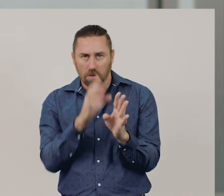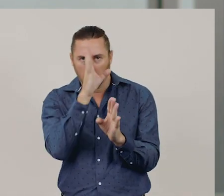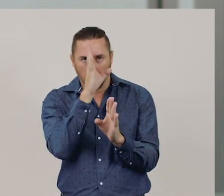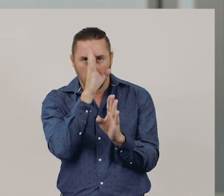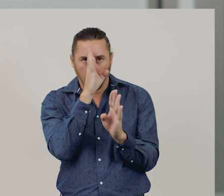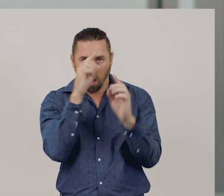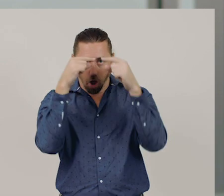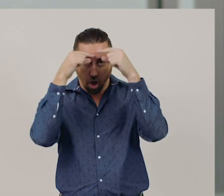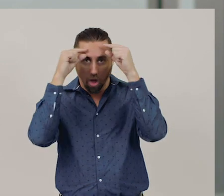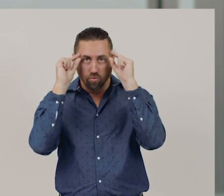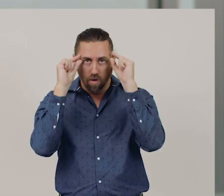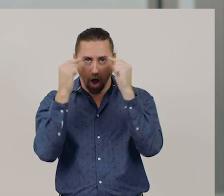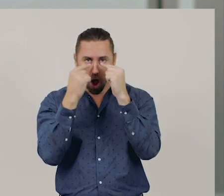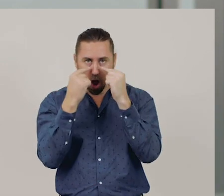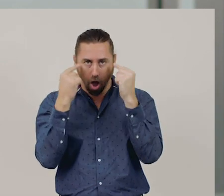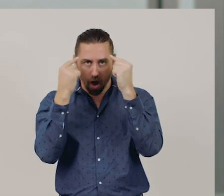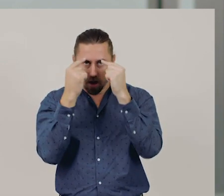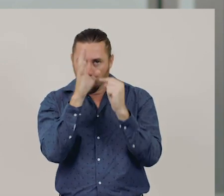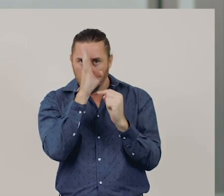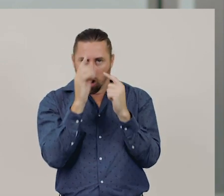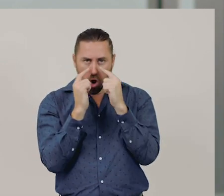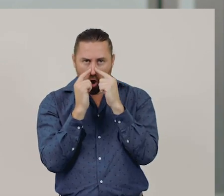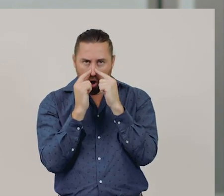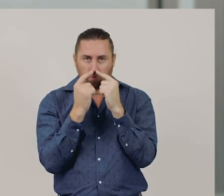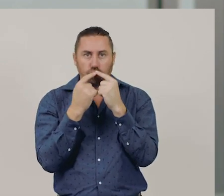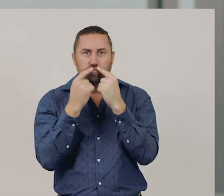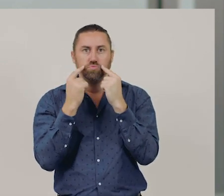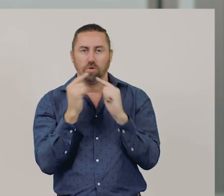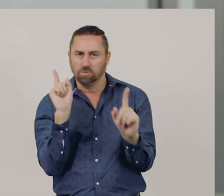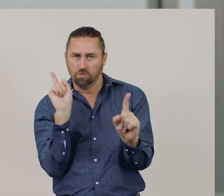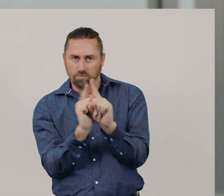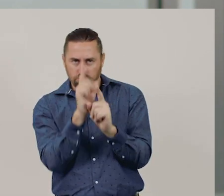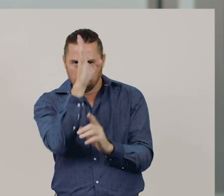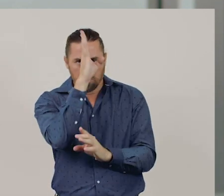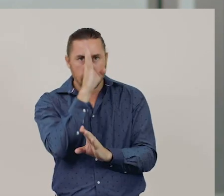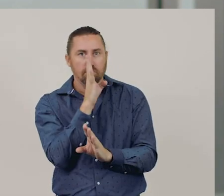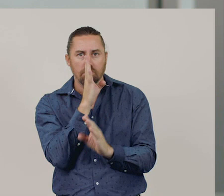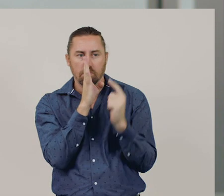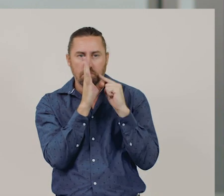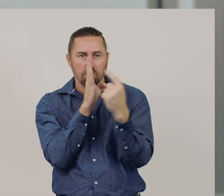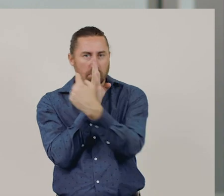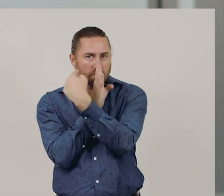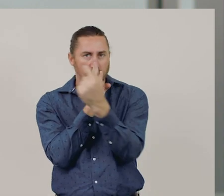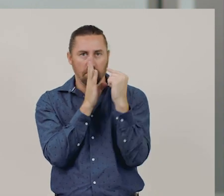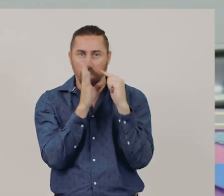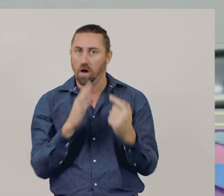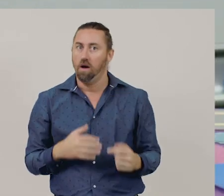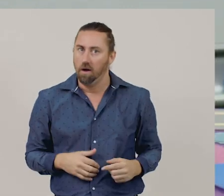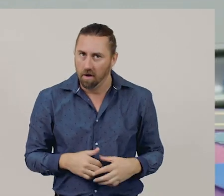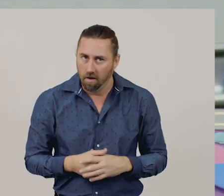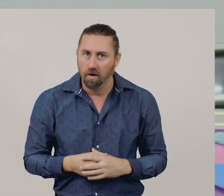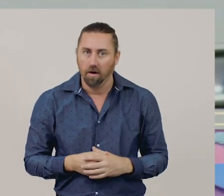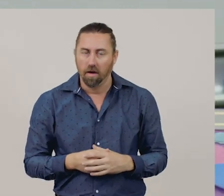eyebrows, eyes, nose, and lips. So symmetry can be checked